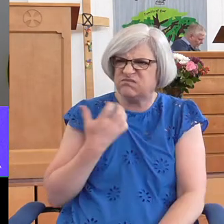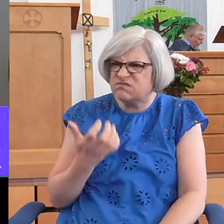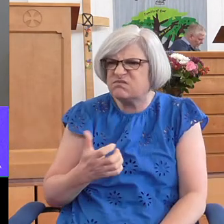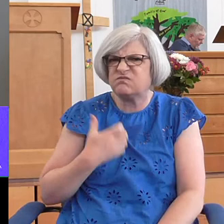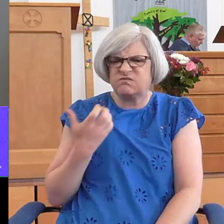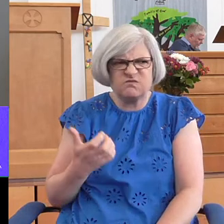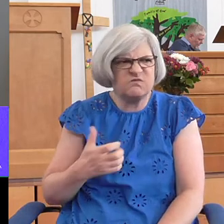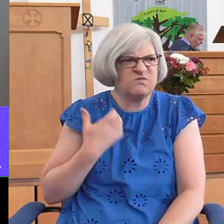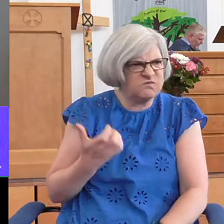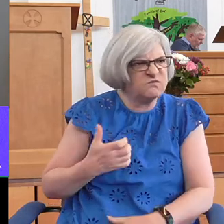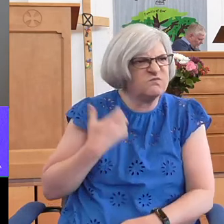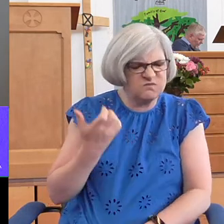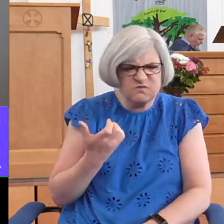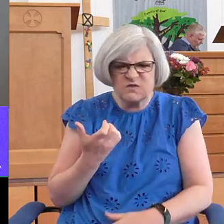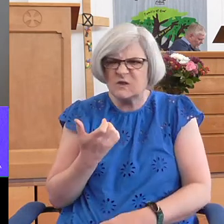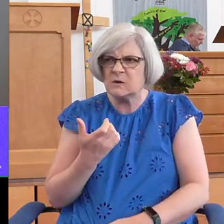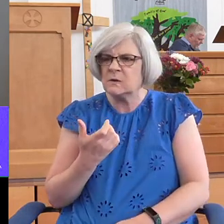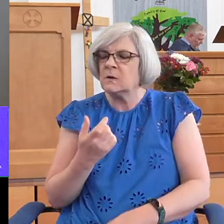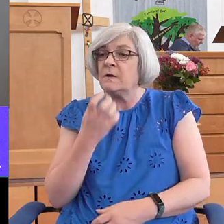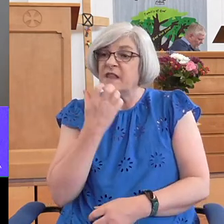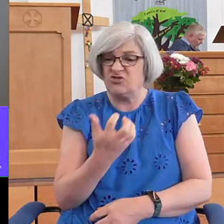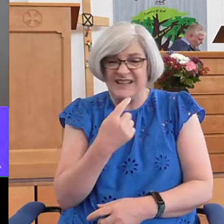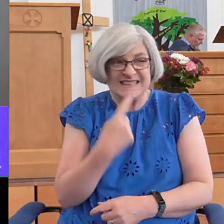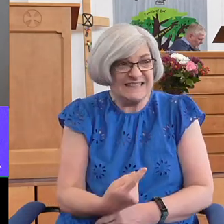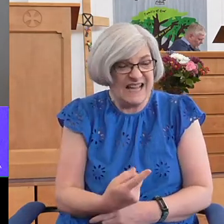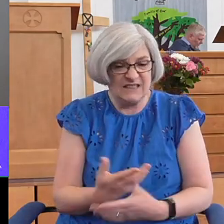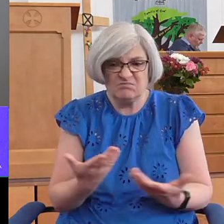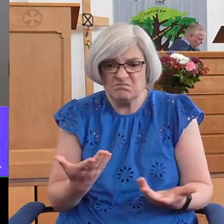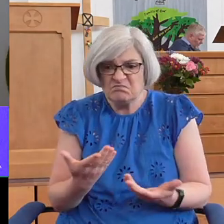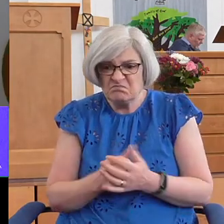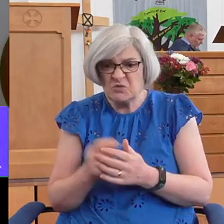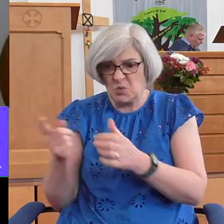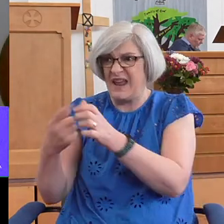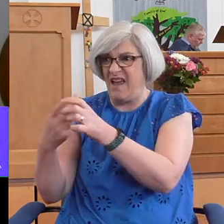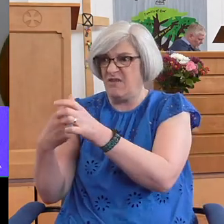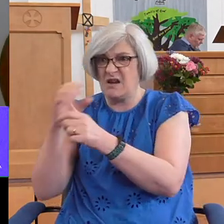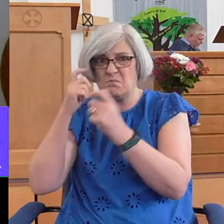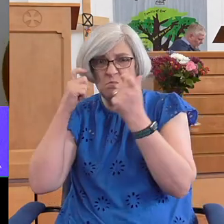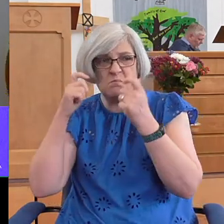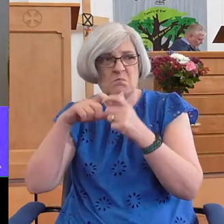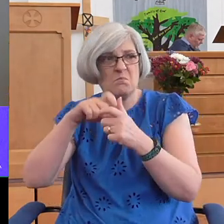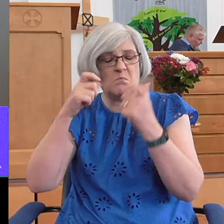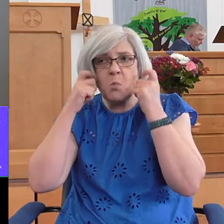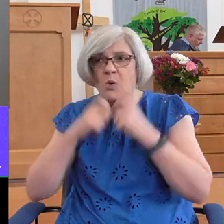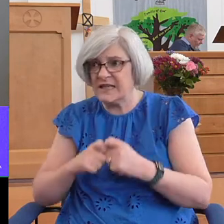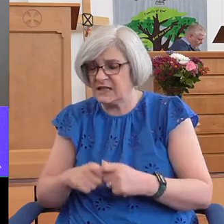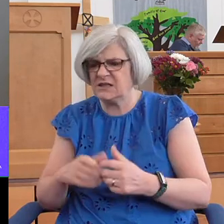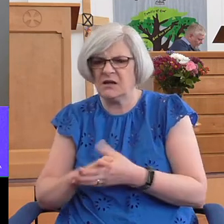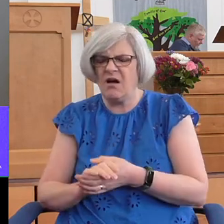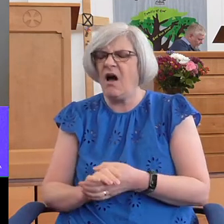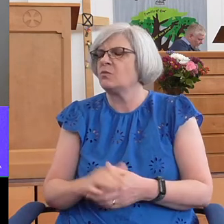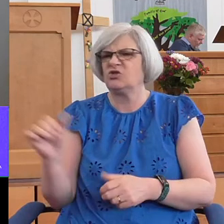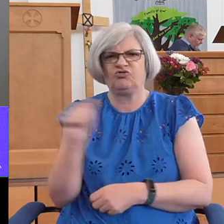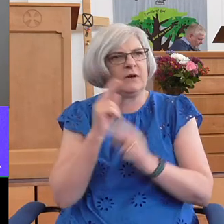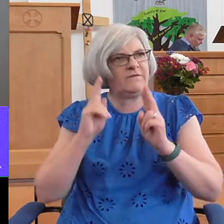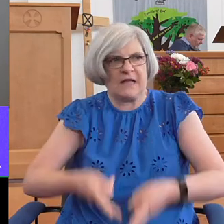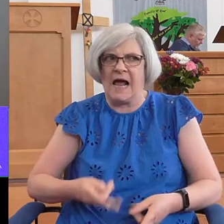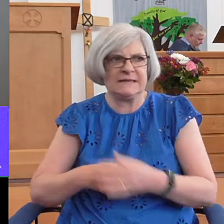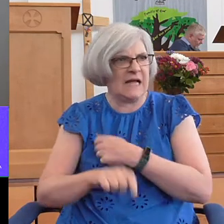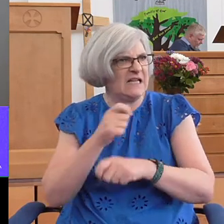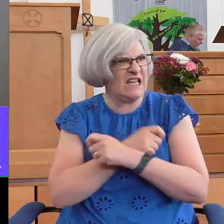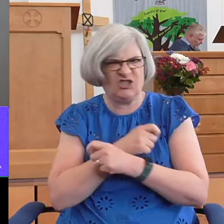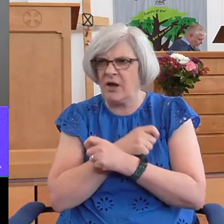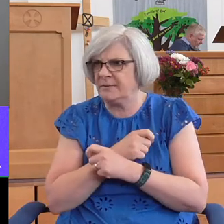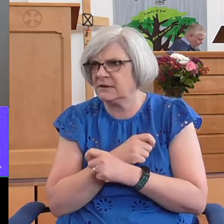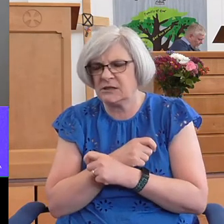Aaron. The Israelites said to them, "If only we had died by the Lord's hand in Egypt. There